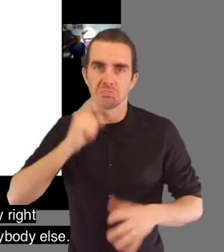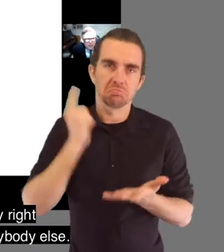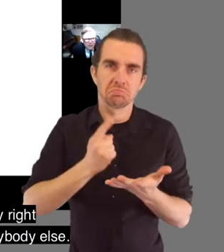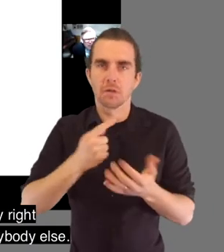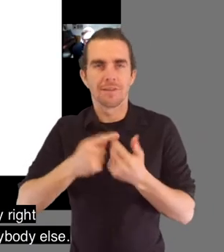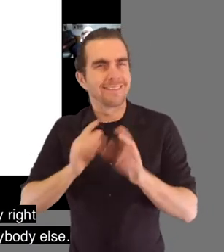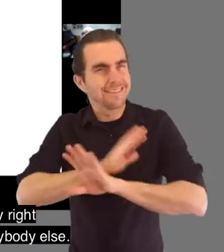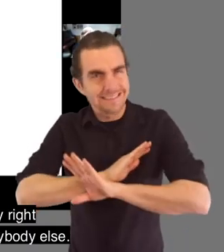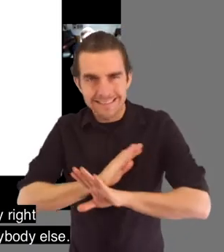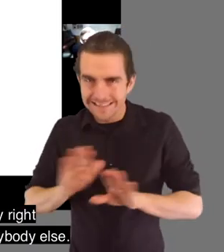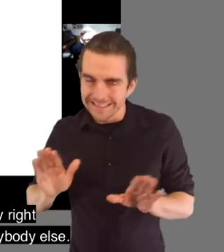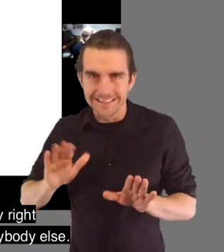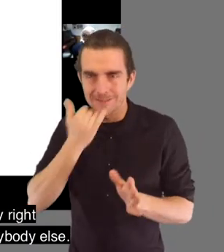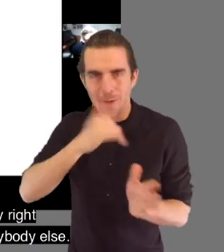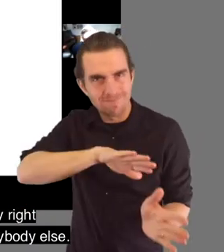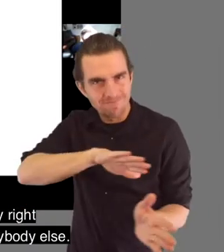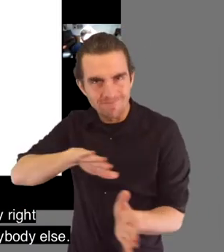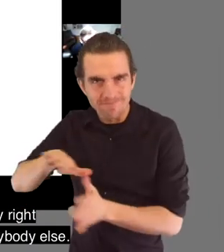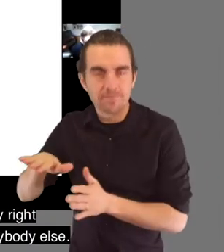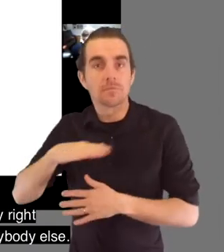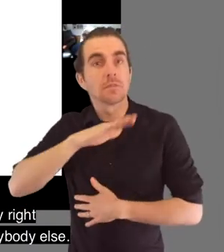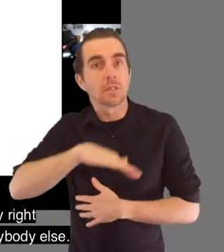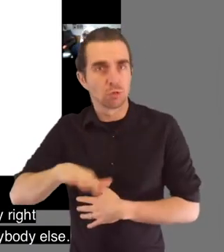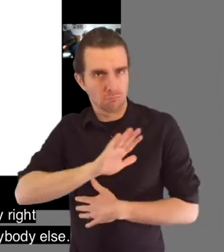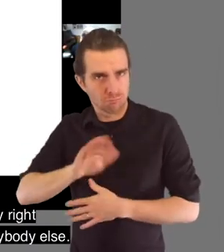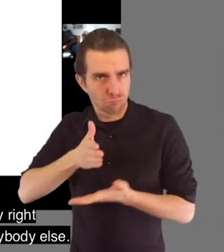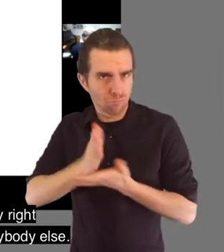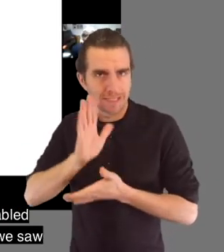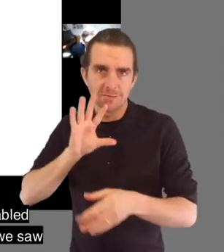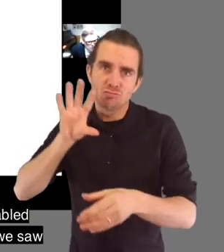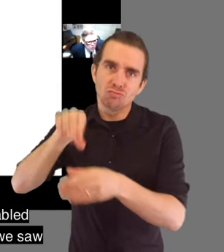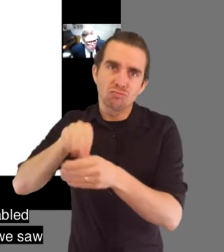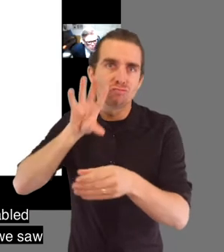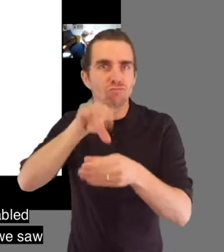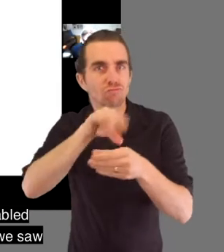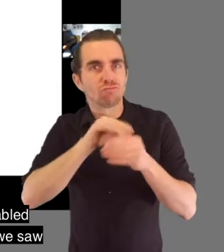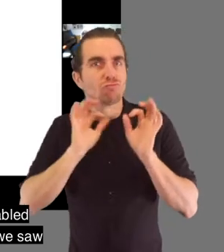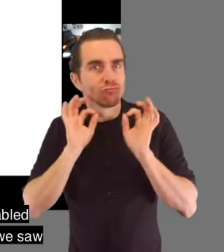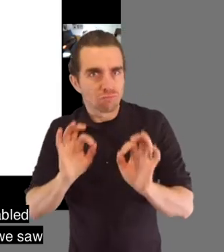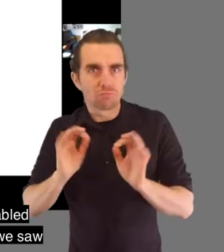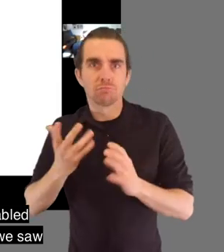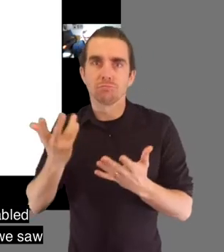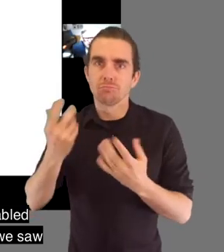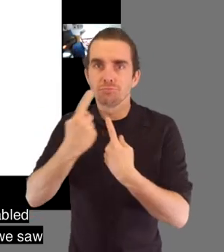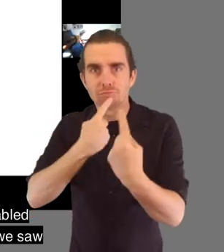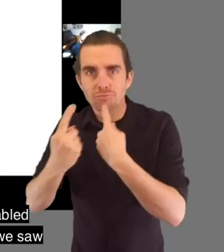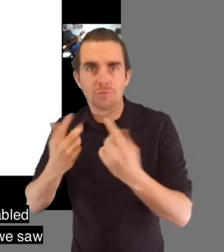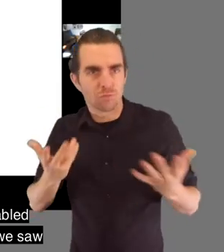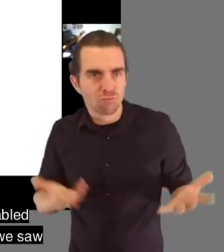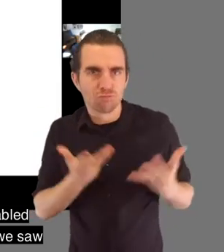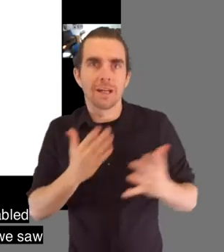that their children have every right to be in the community alongside everybody else. Or